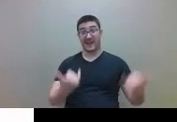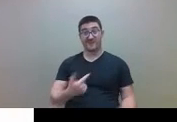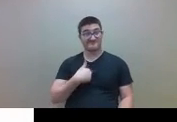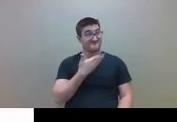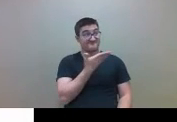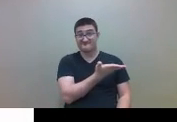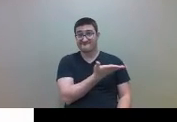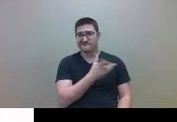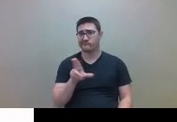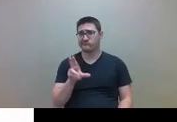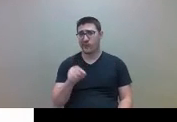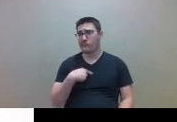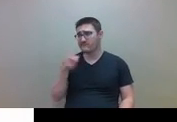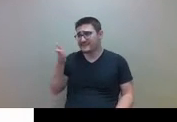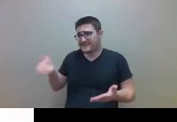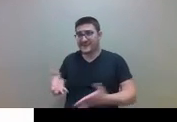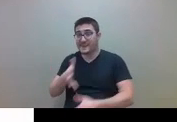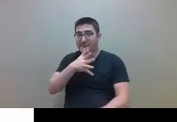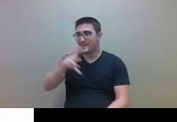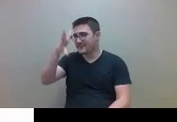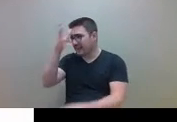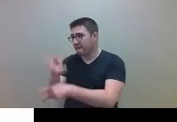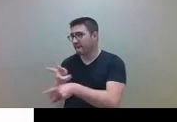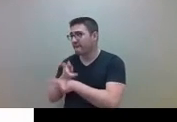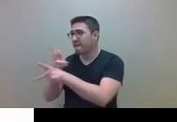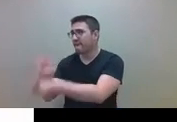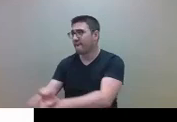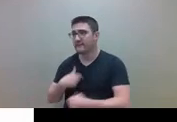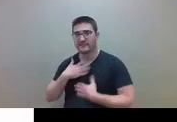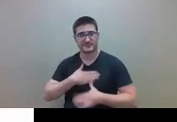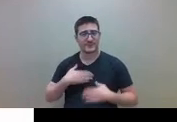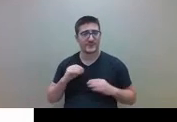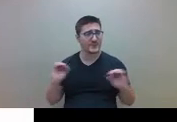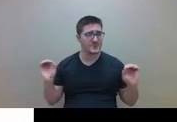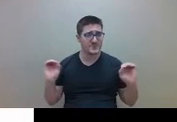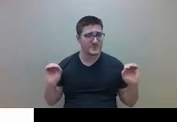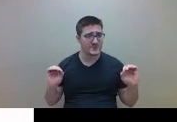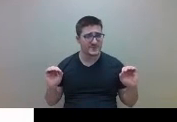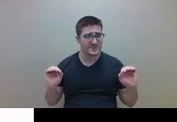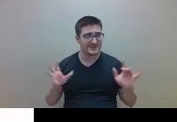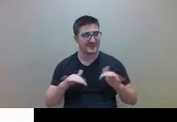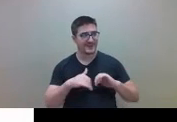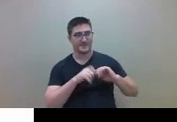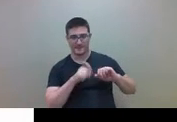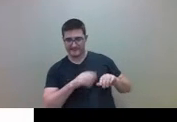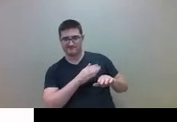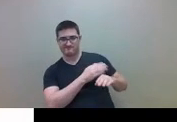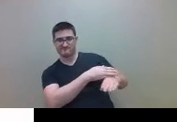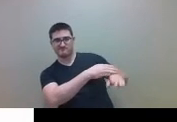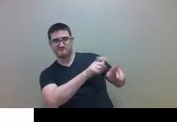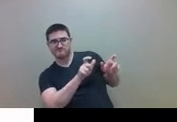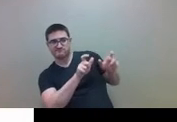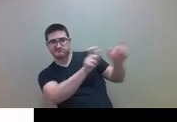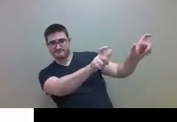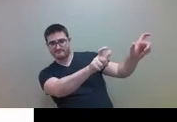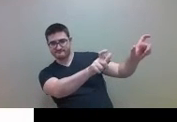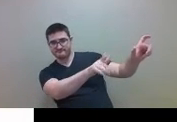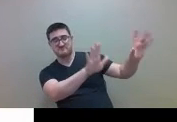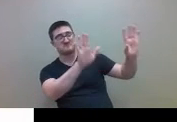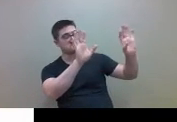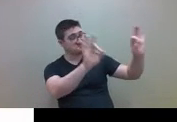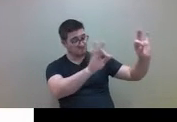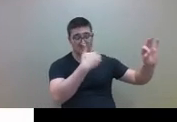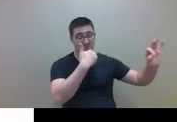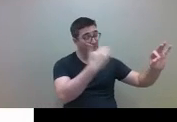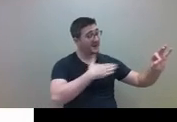know, it's not fun. And so you have to block that out. Just say, that's great for you. This is not my life right now.